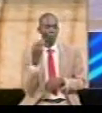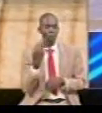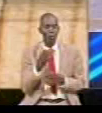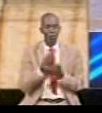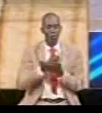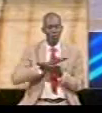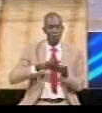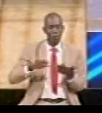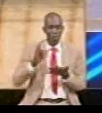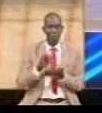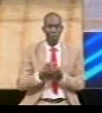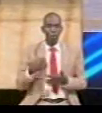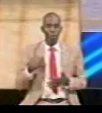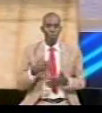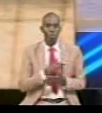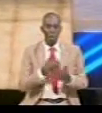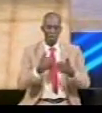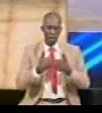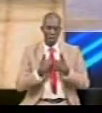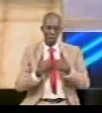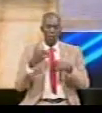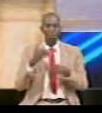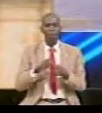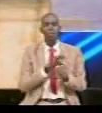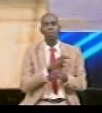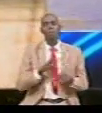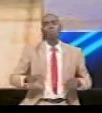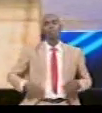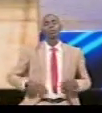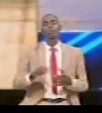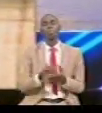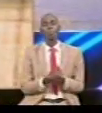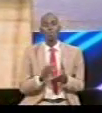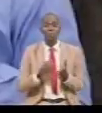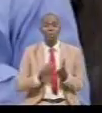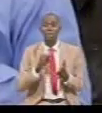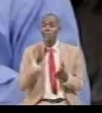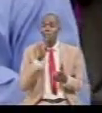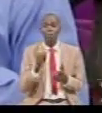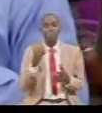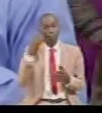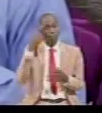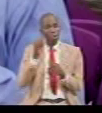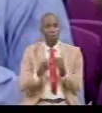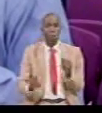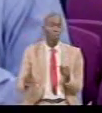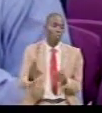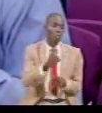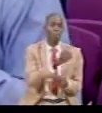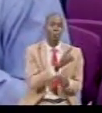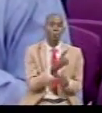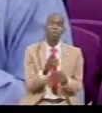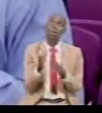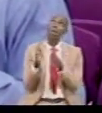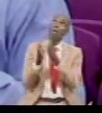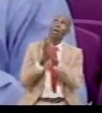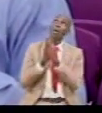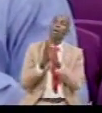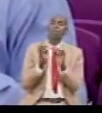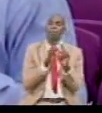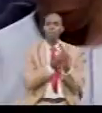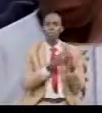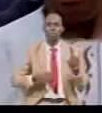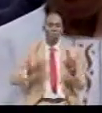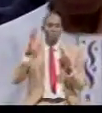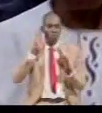we have in Christ. It's available for everyone. Call, and the Lord will